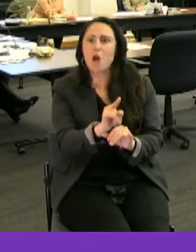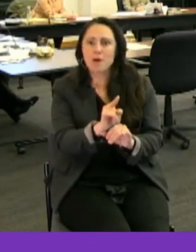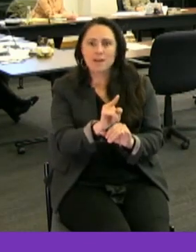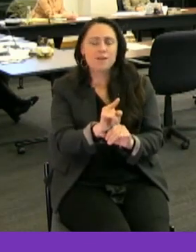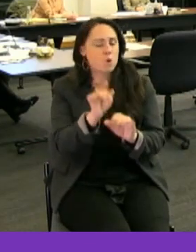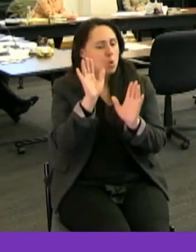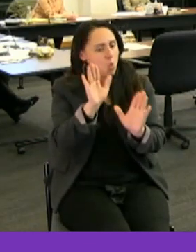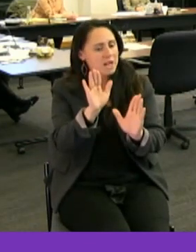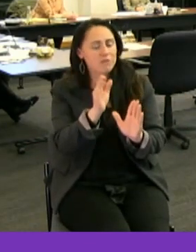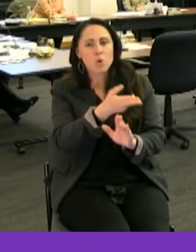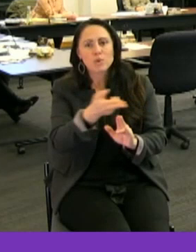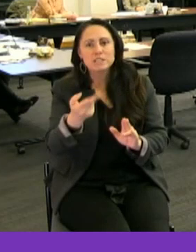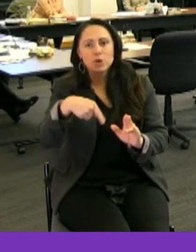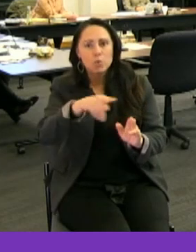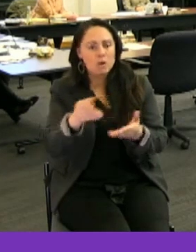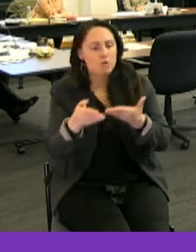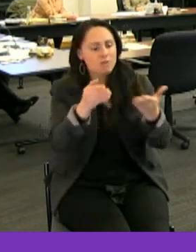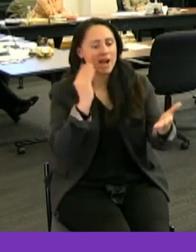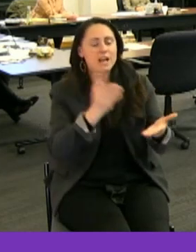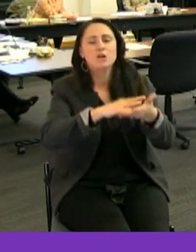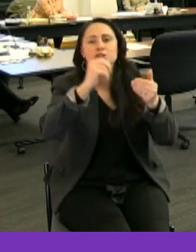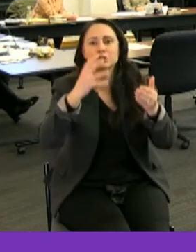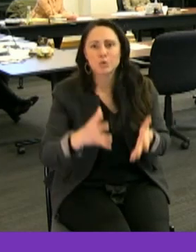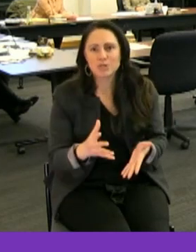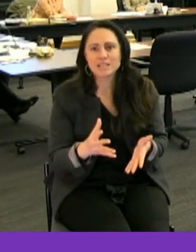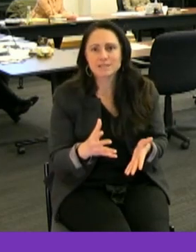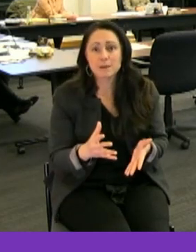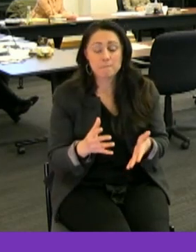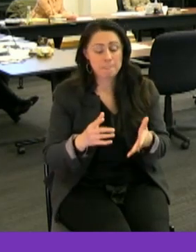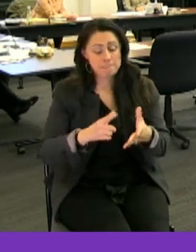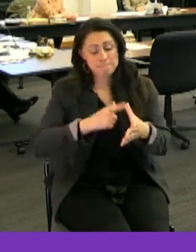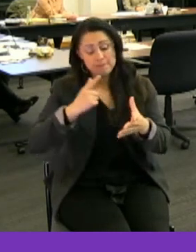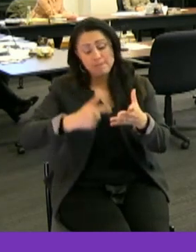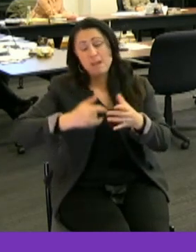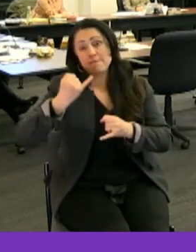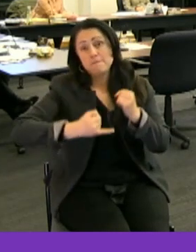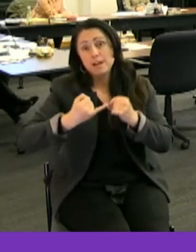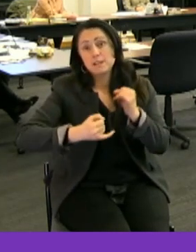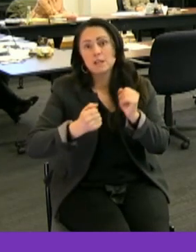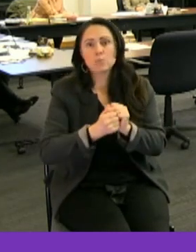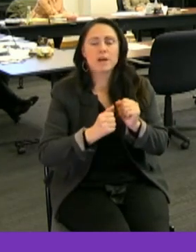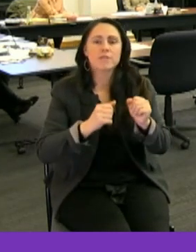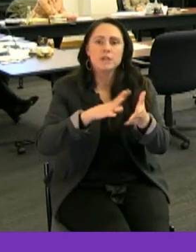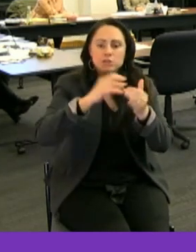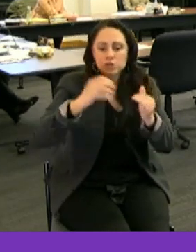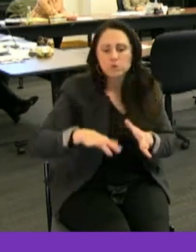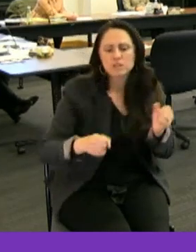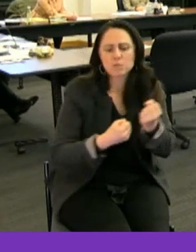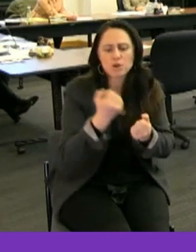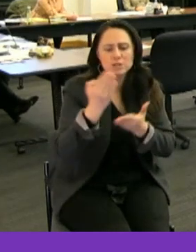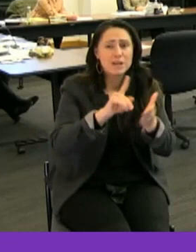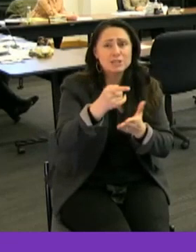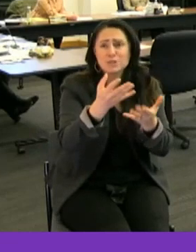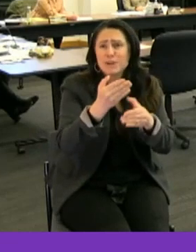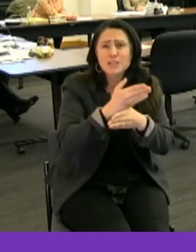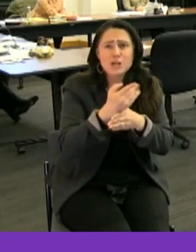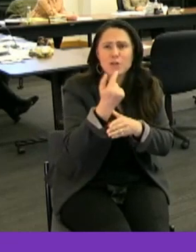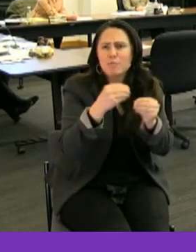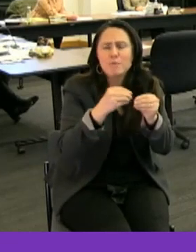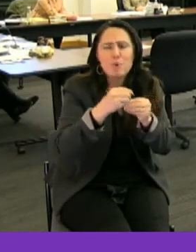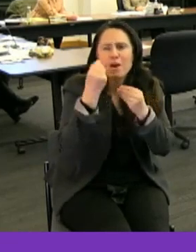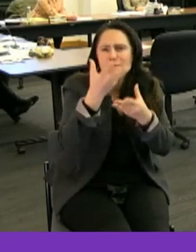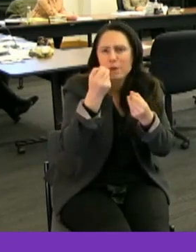a wonderful resource that we provide our students. And then finally, in the area of student support services, just wanted to share a little bit